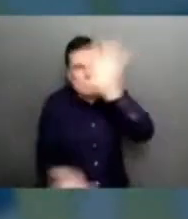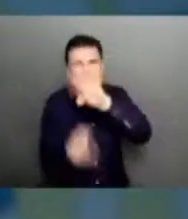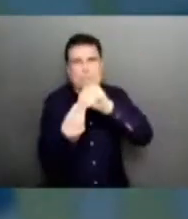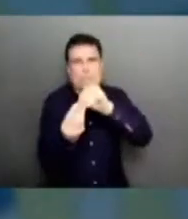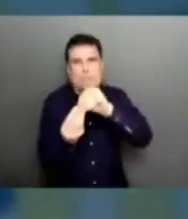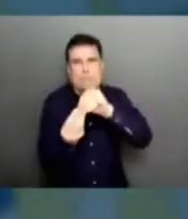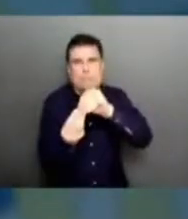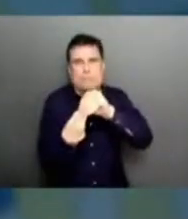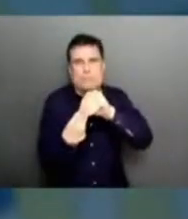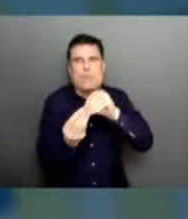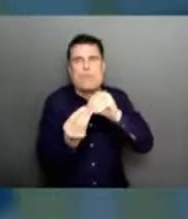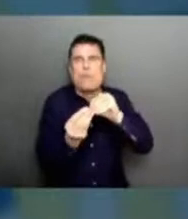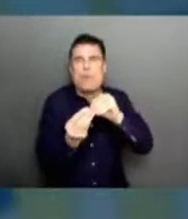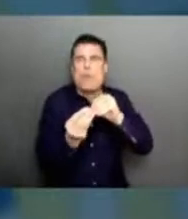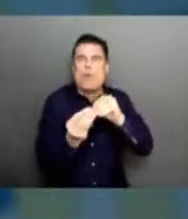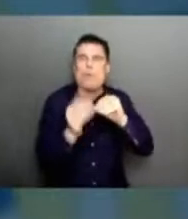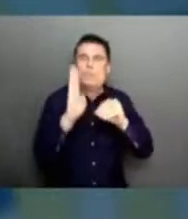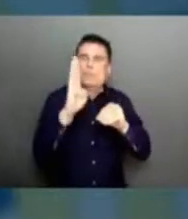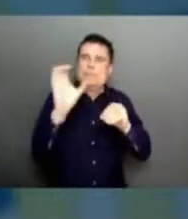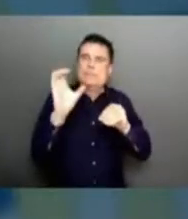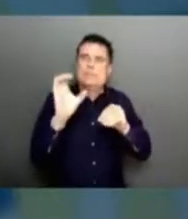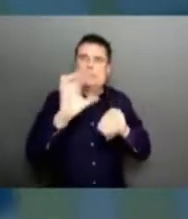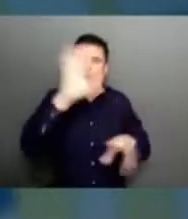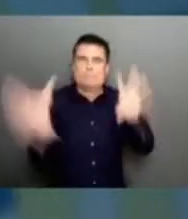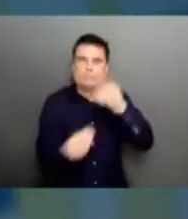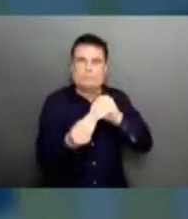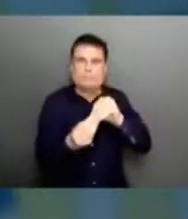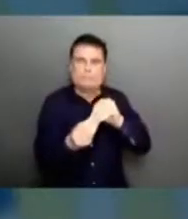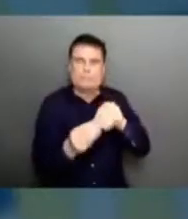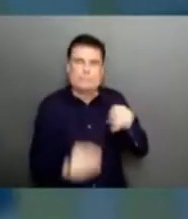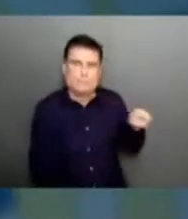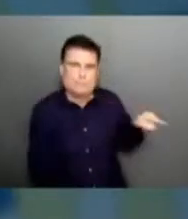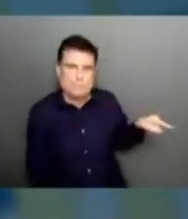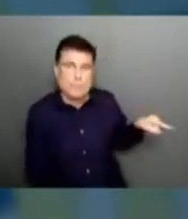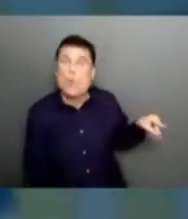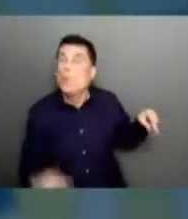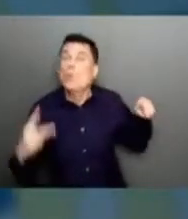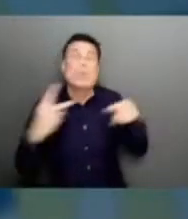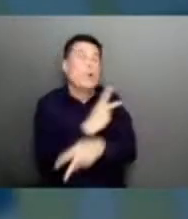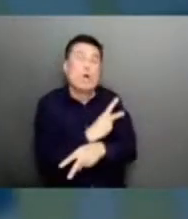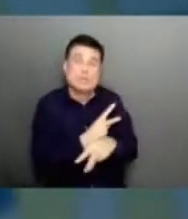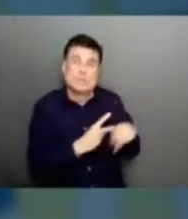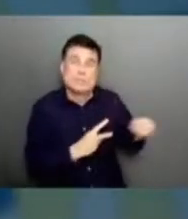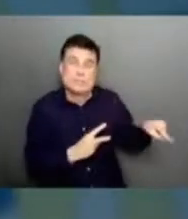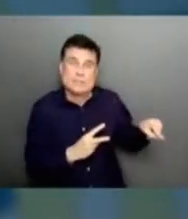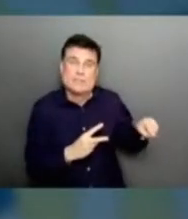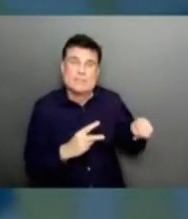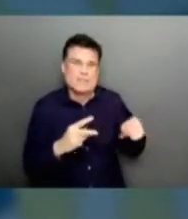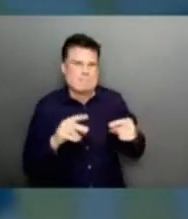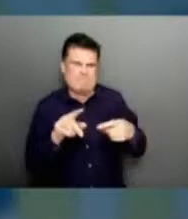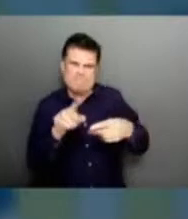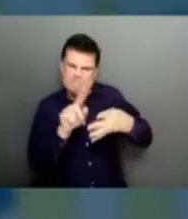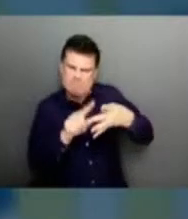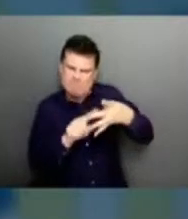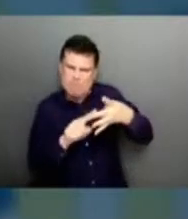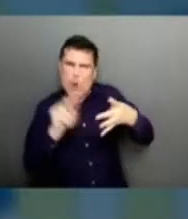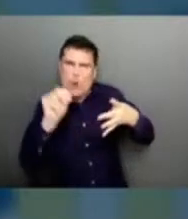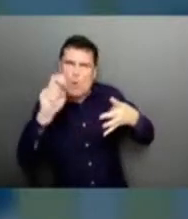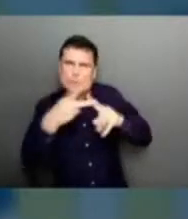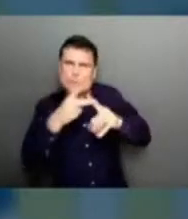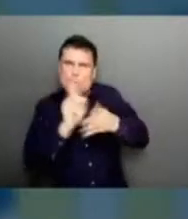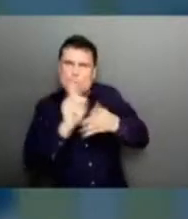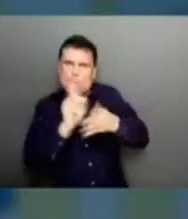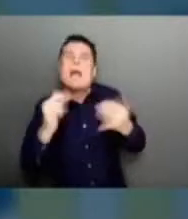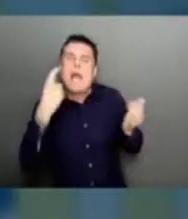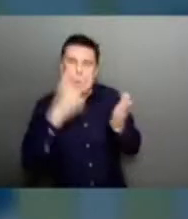in the middle of November and has now again started to drop. We presented regularly on the likely